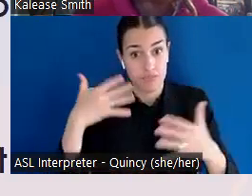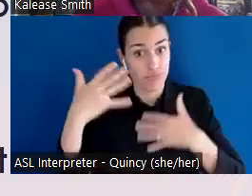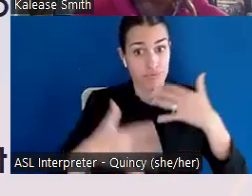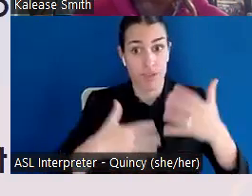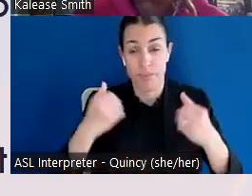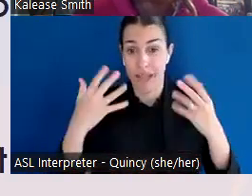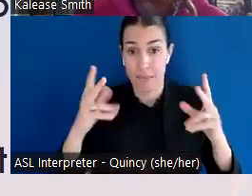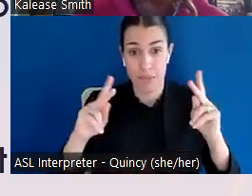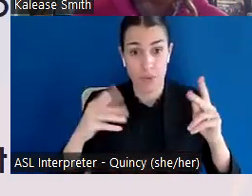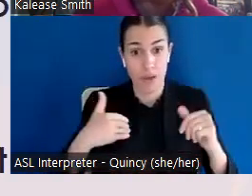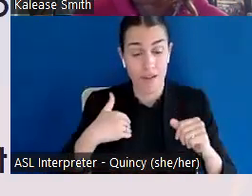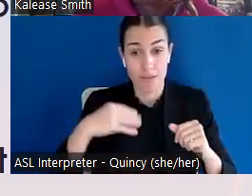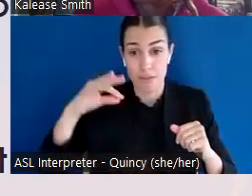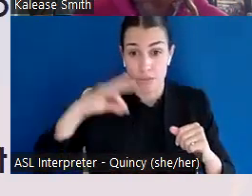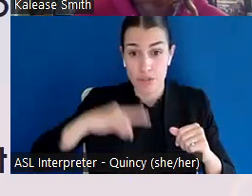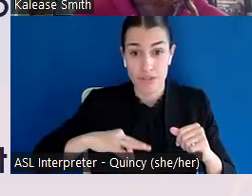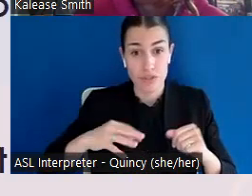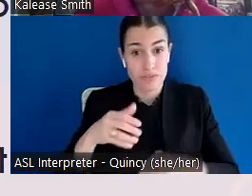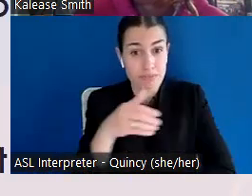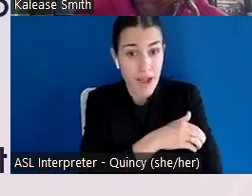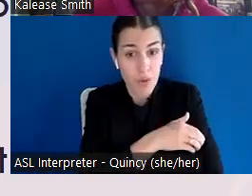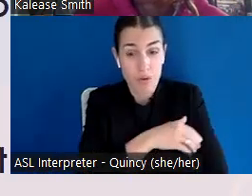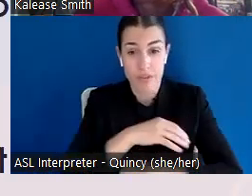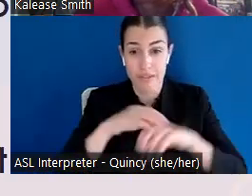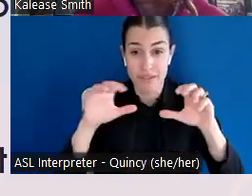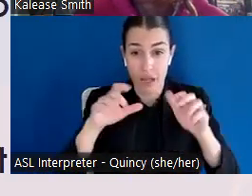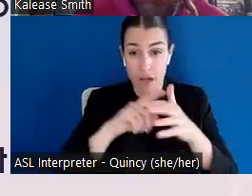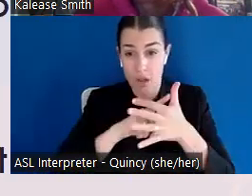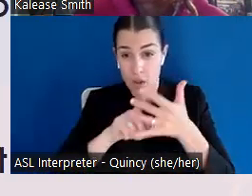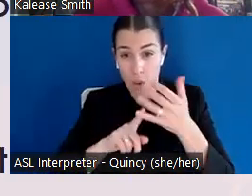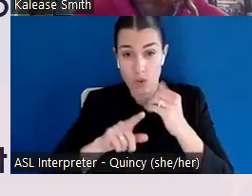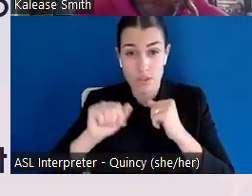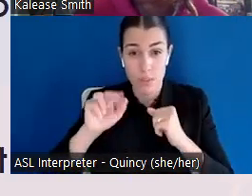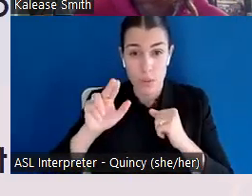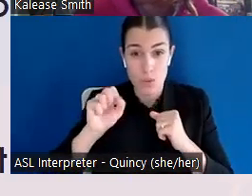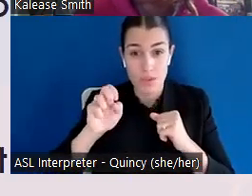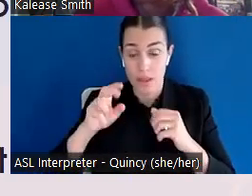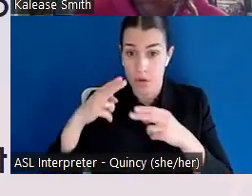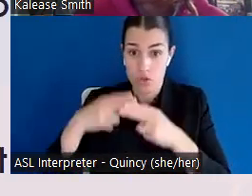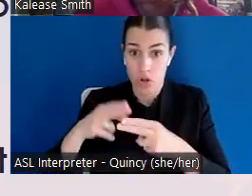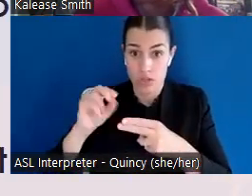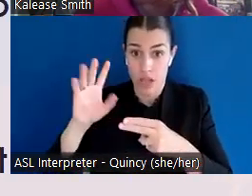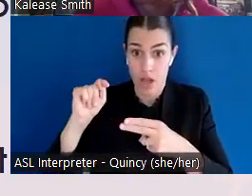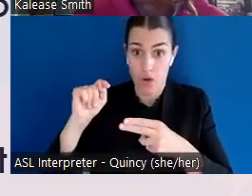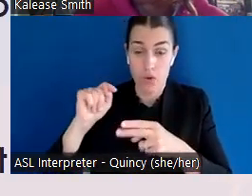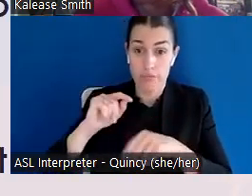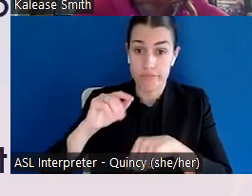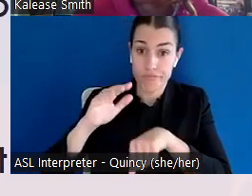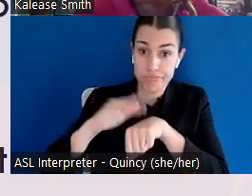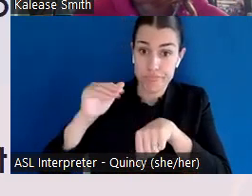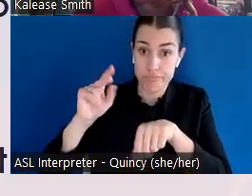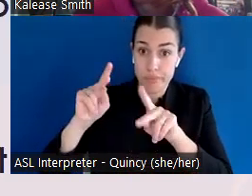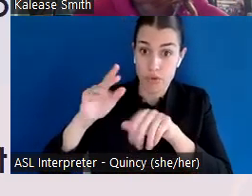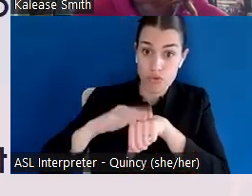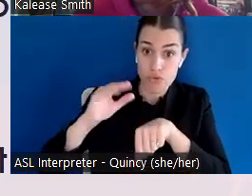immense privilege and power and have done all these various abuses and have been called out for it, but there has been no